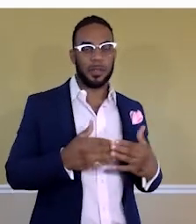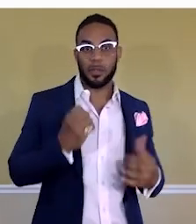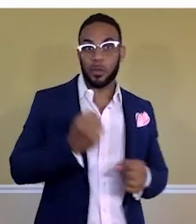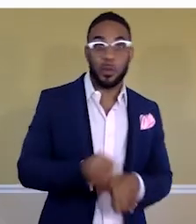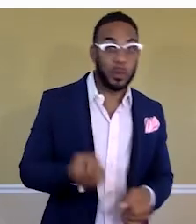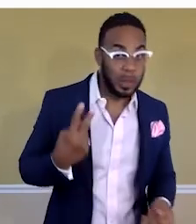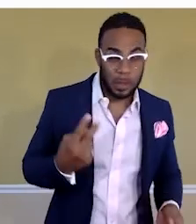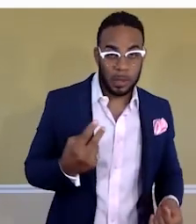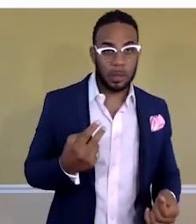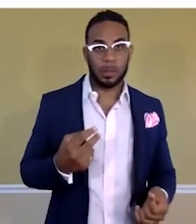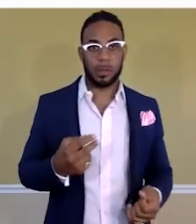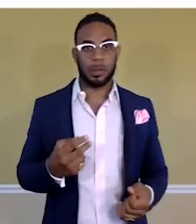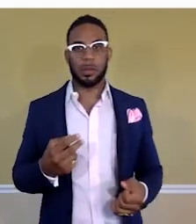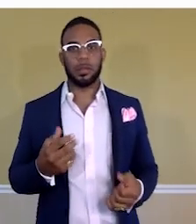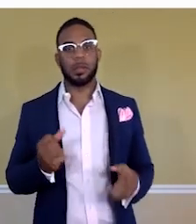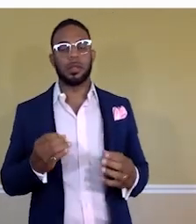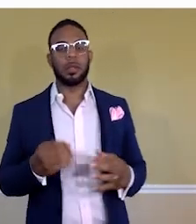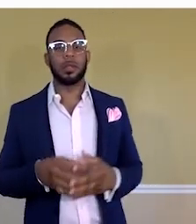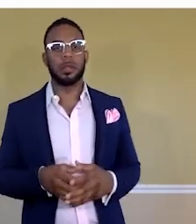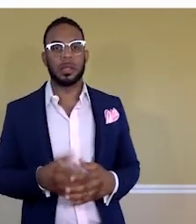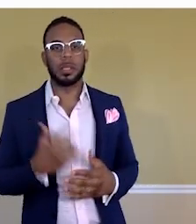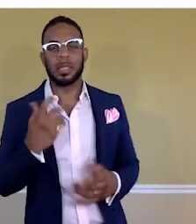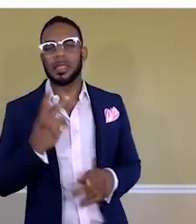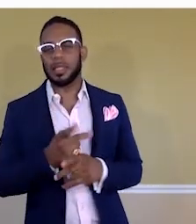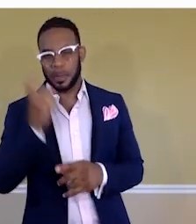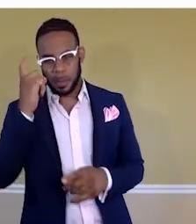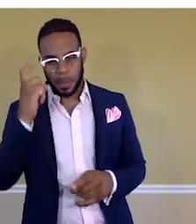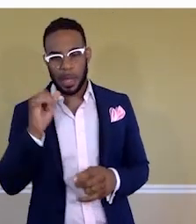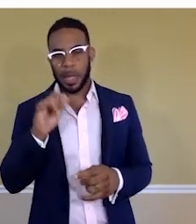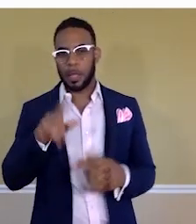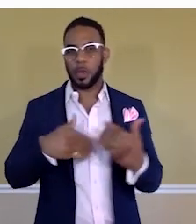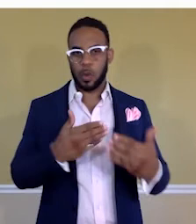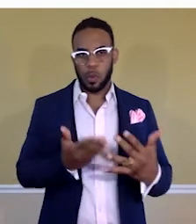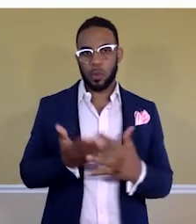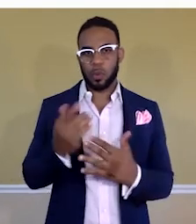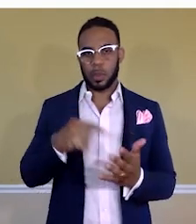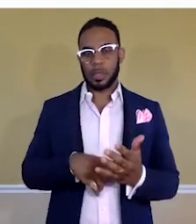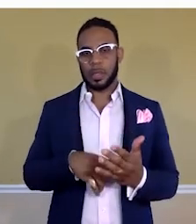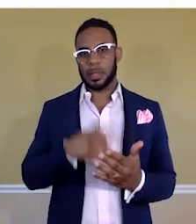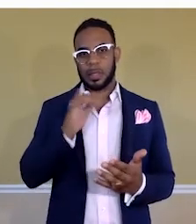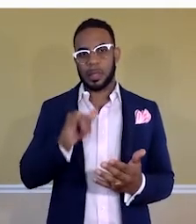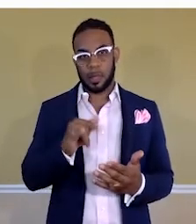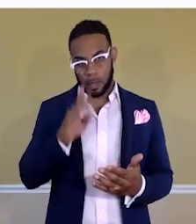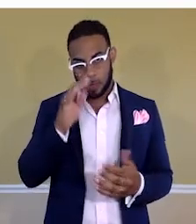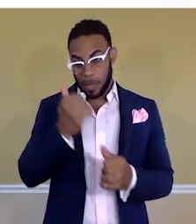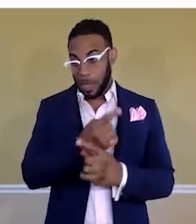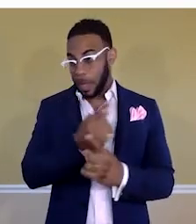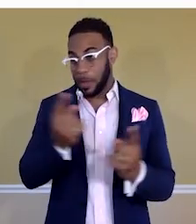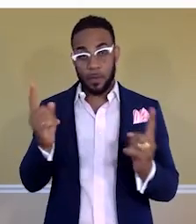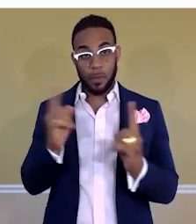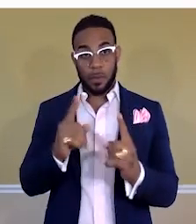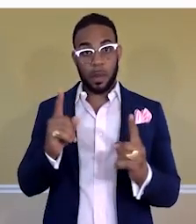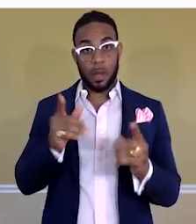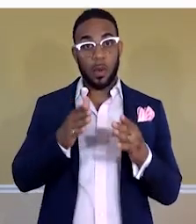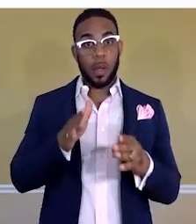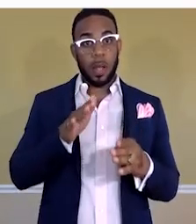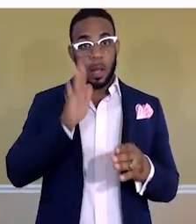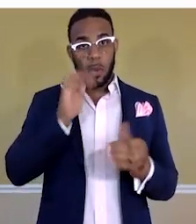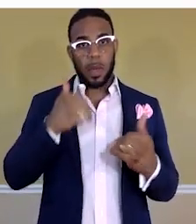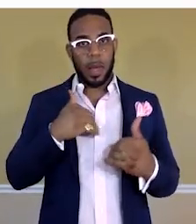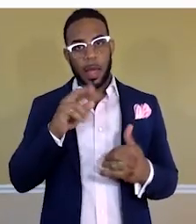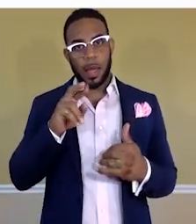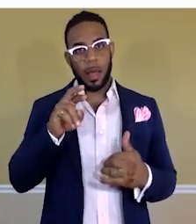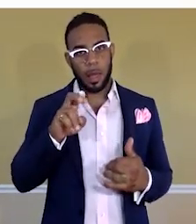years ago. And so, just keep that in mind as you're going through this, is that, everyone's way that they're going to have